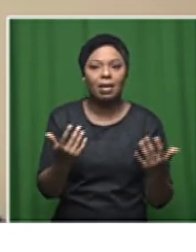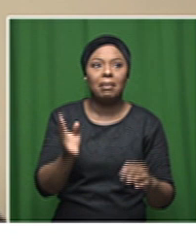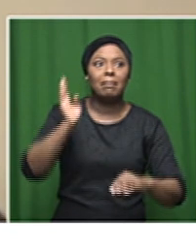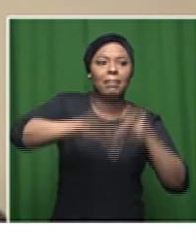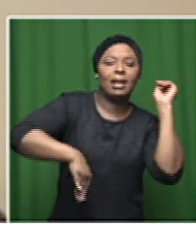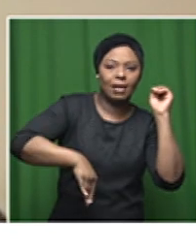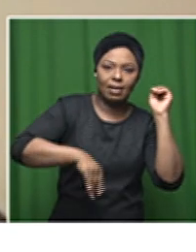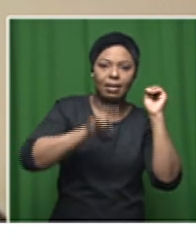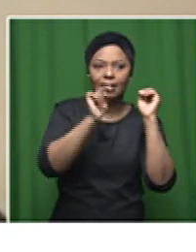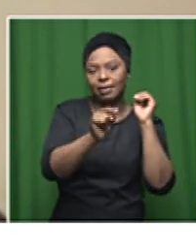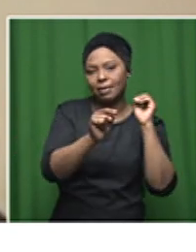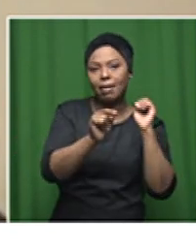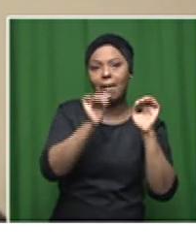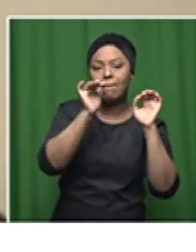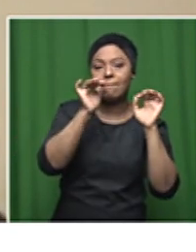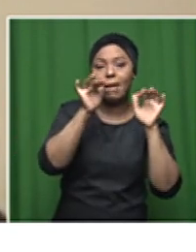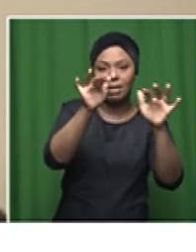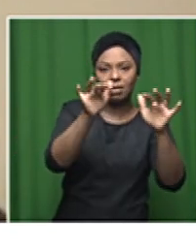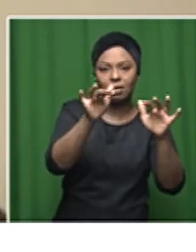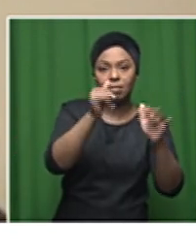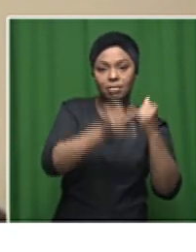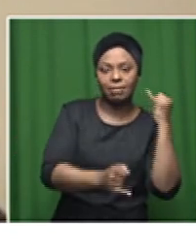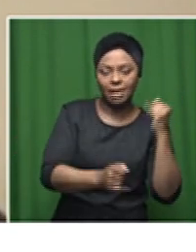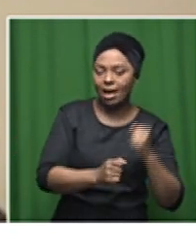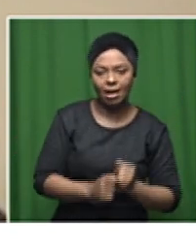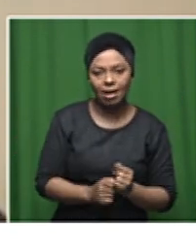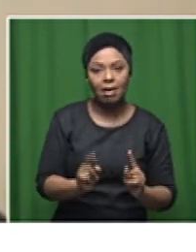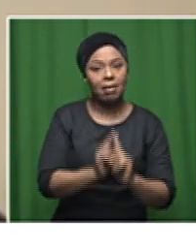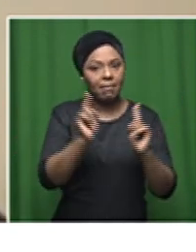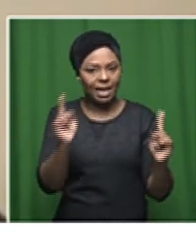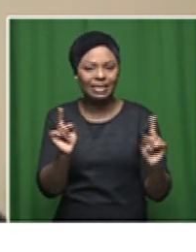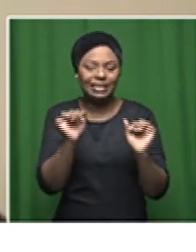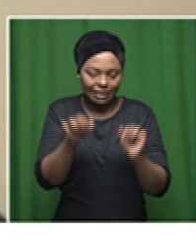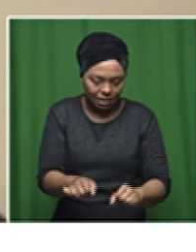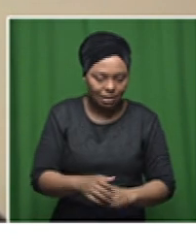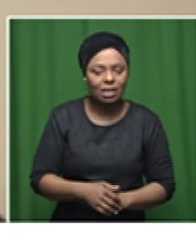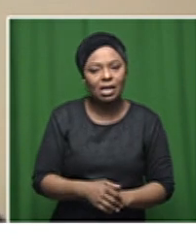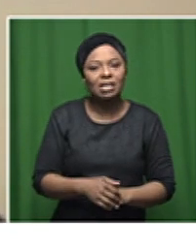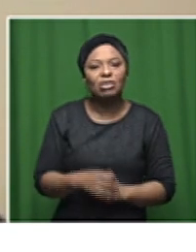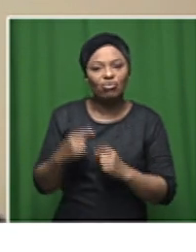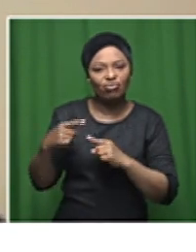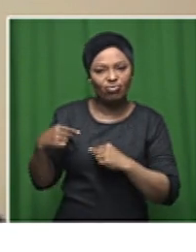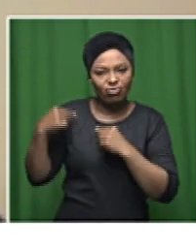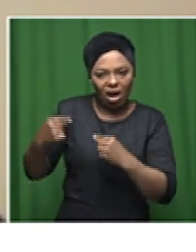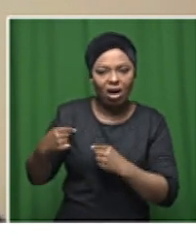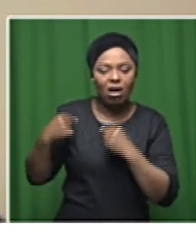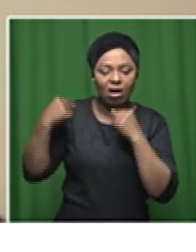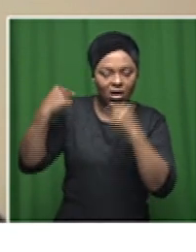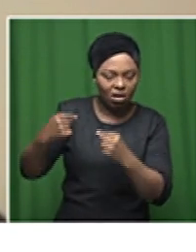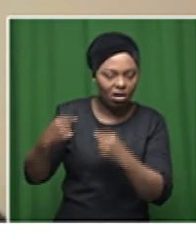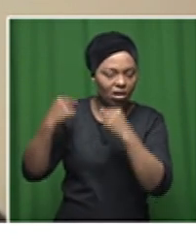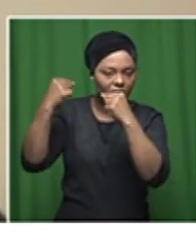era, but we are still struggling because of the damage that happened years and years